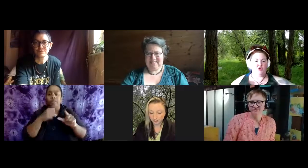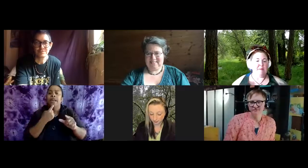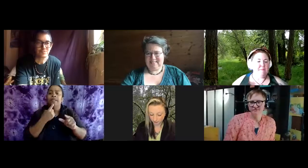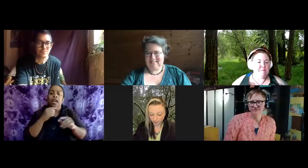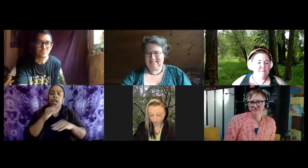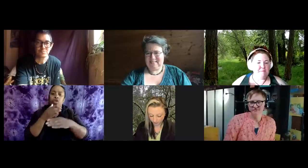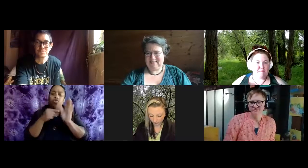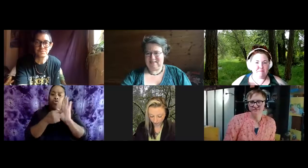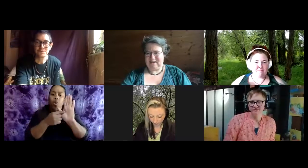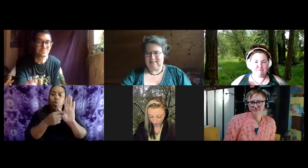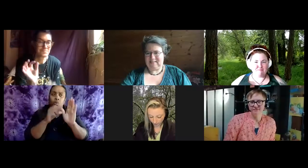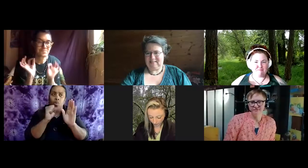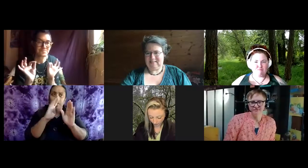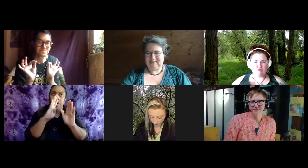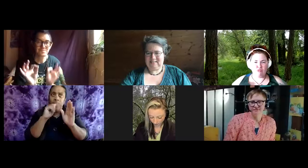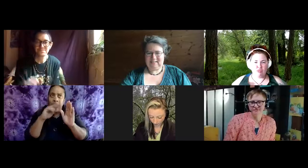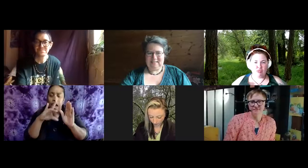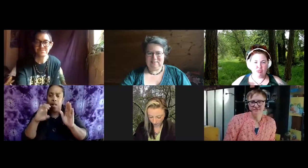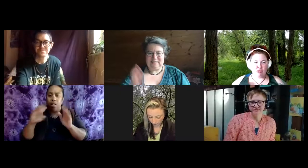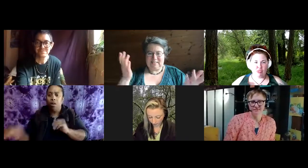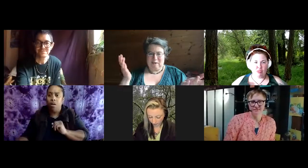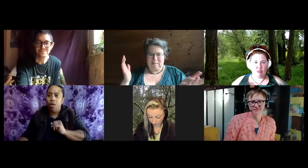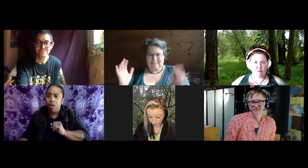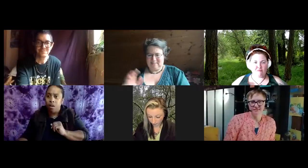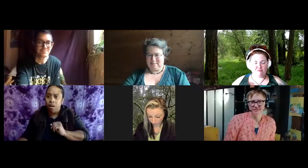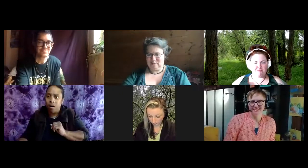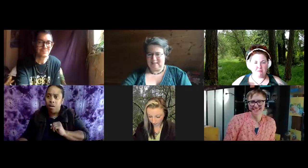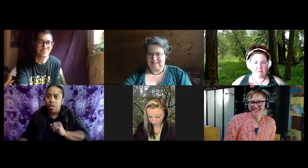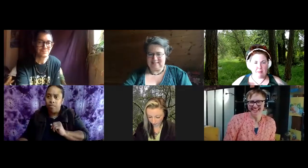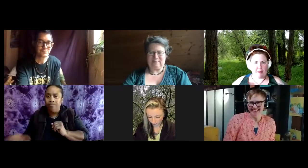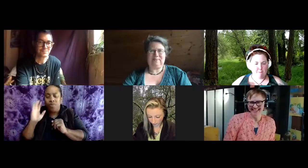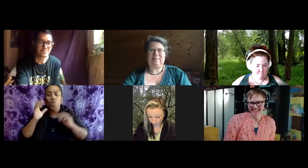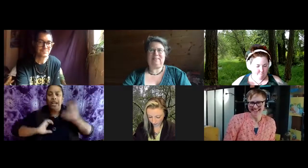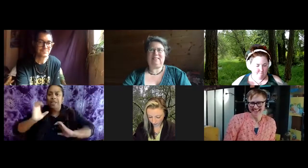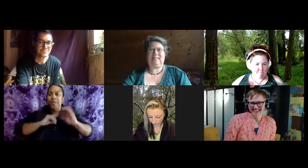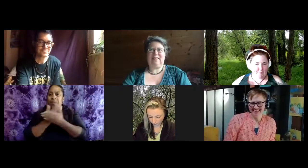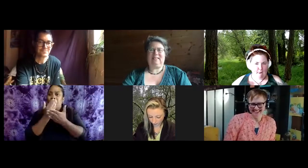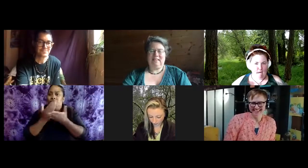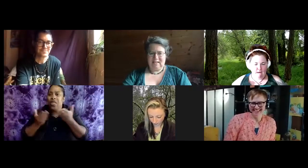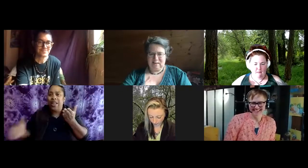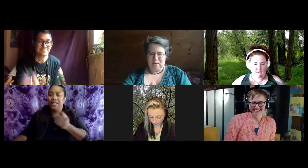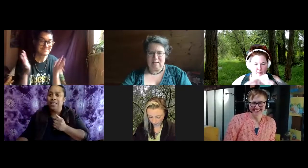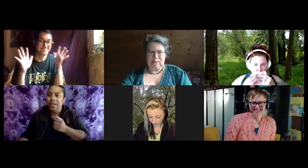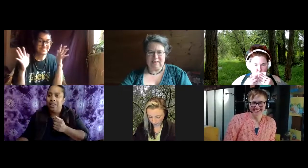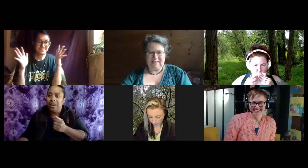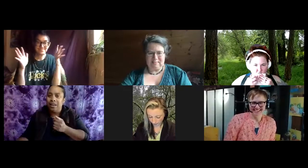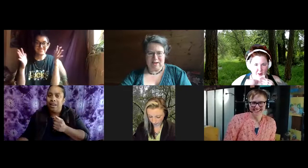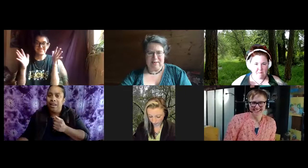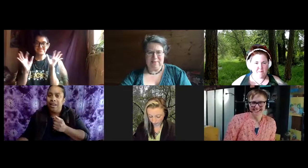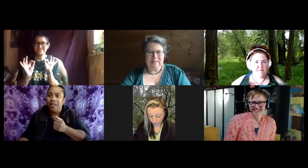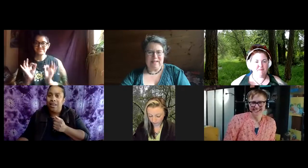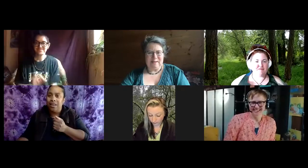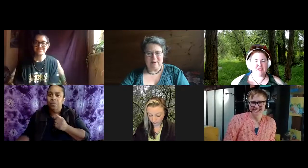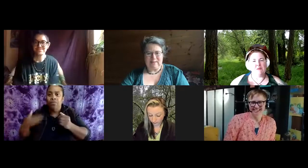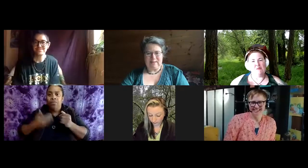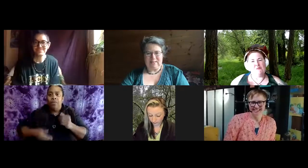start to scroll up. Great. We're just experimenting new things. So I'm Laureli